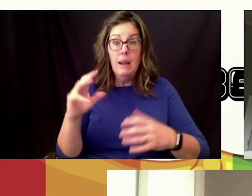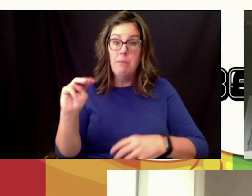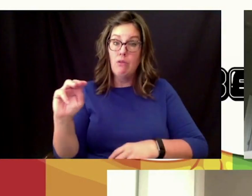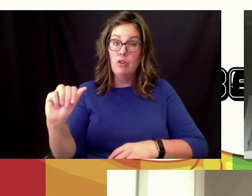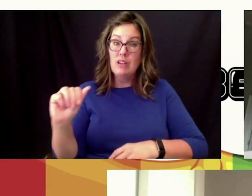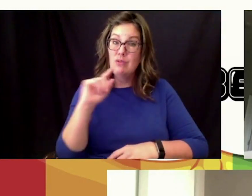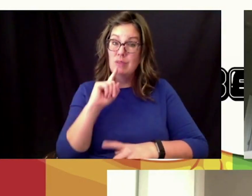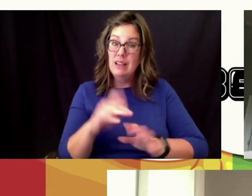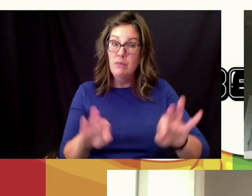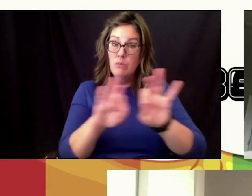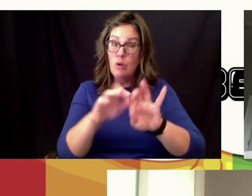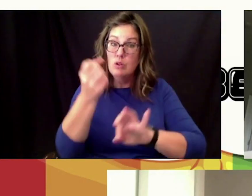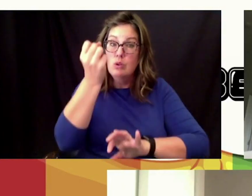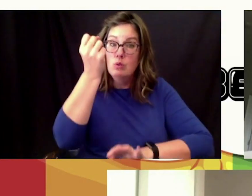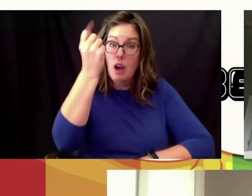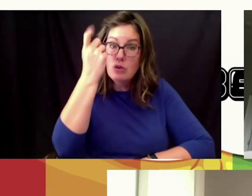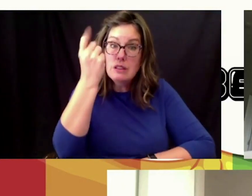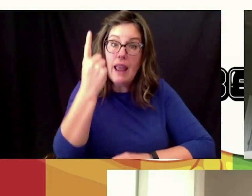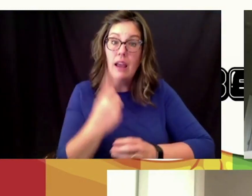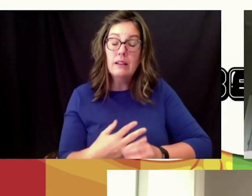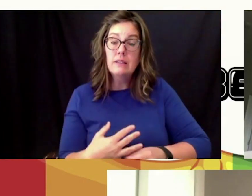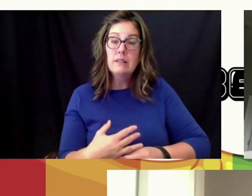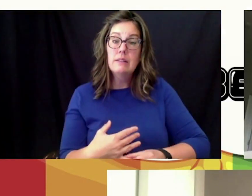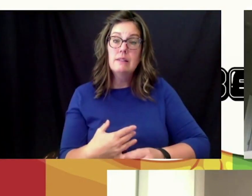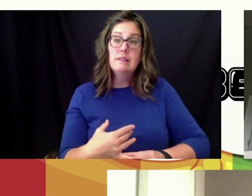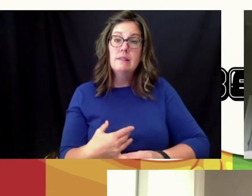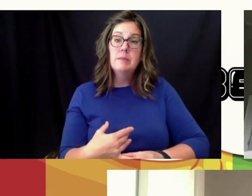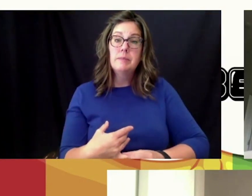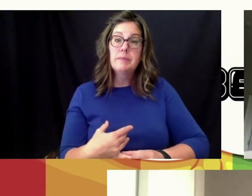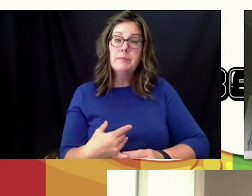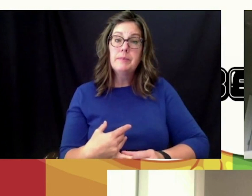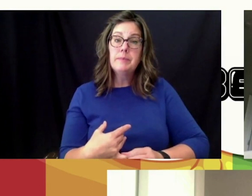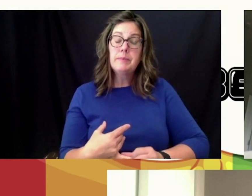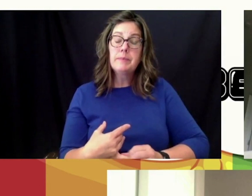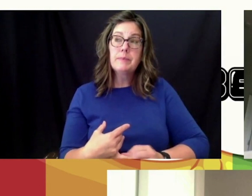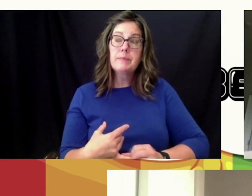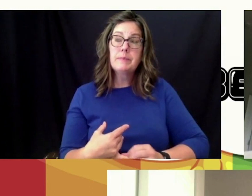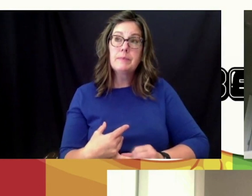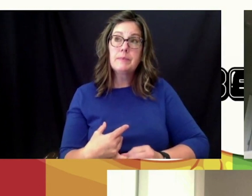to understand that the very thing that